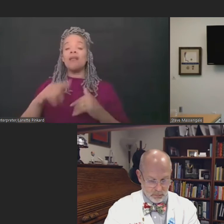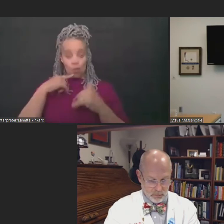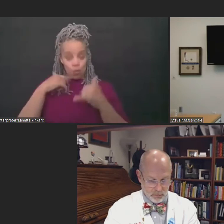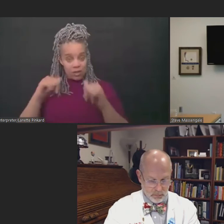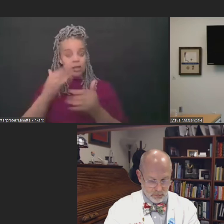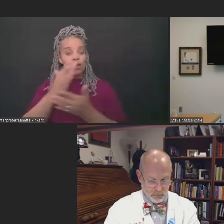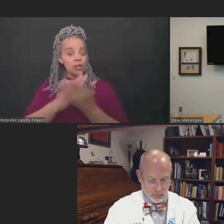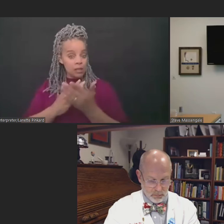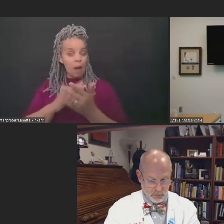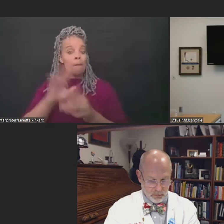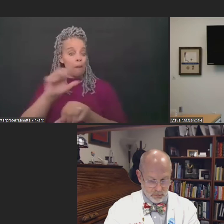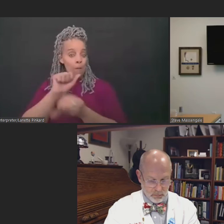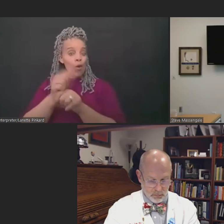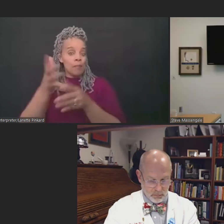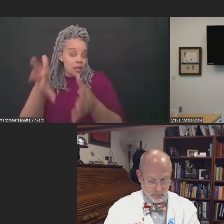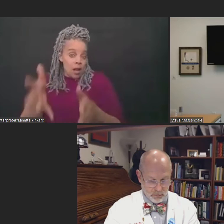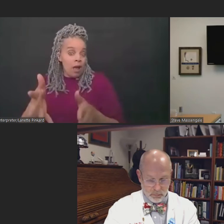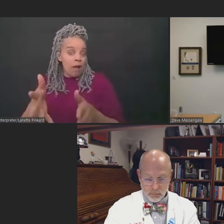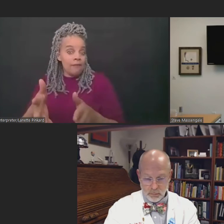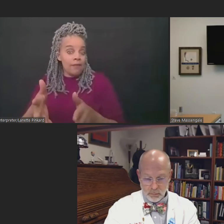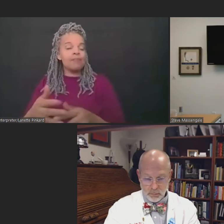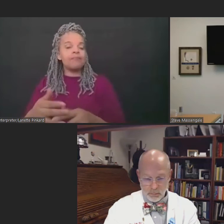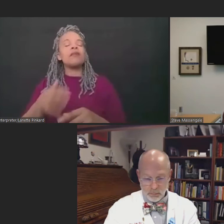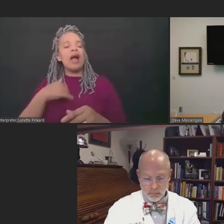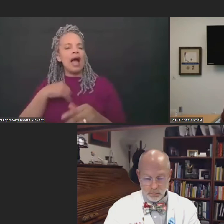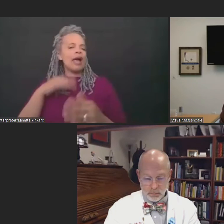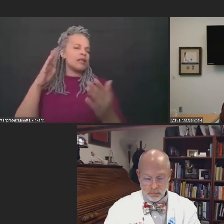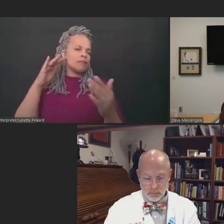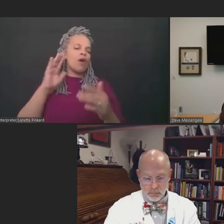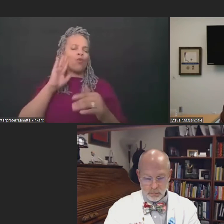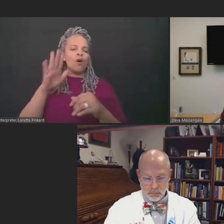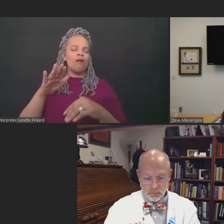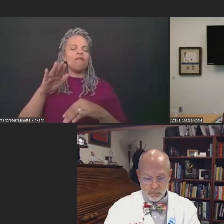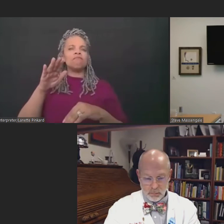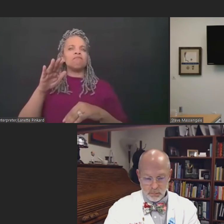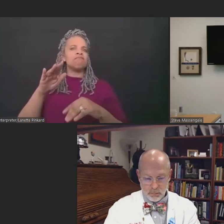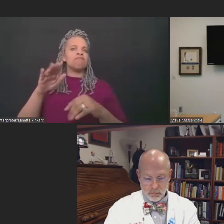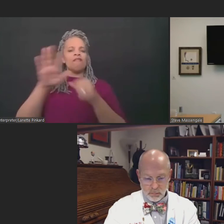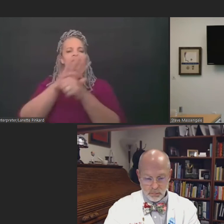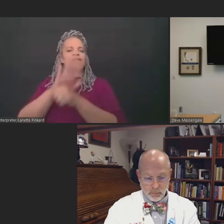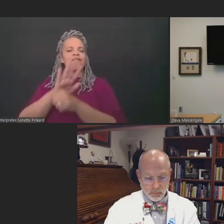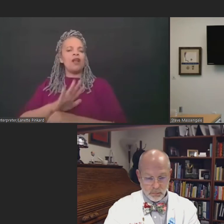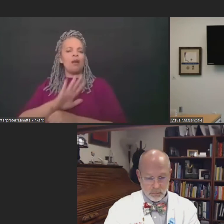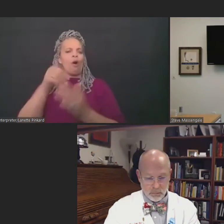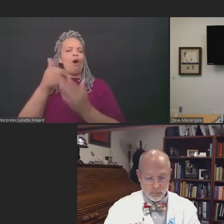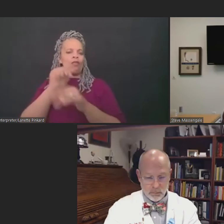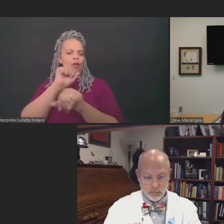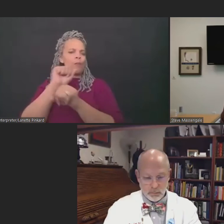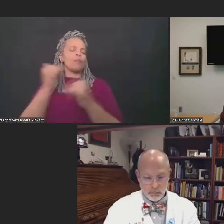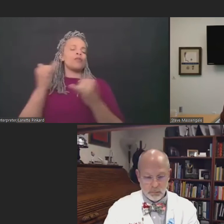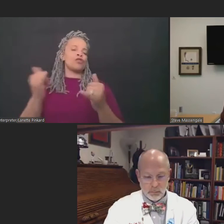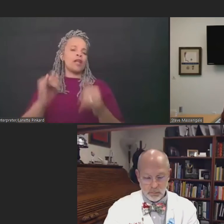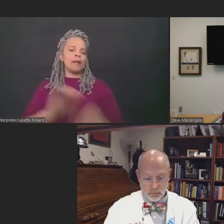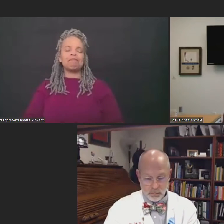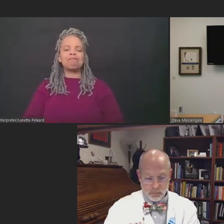some appointments left. I expect that we will fill up all of those appointments today.